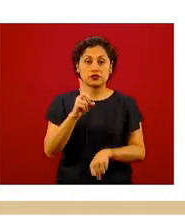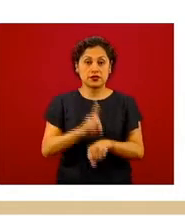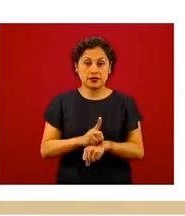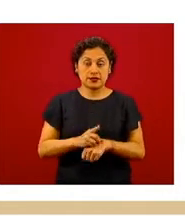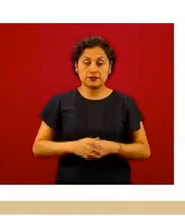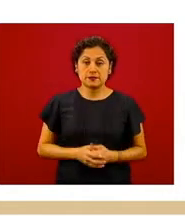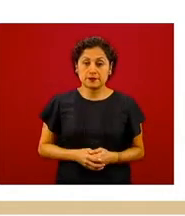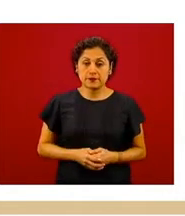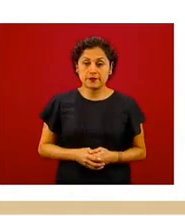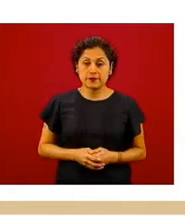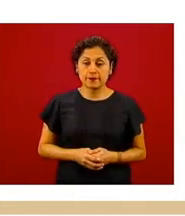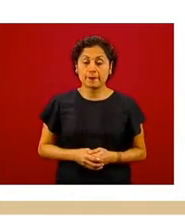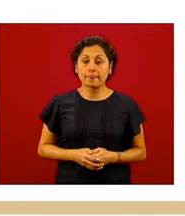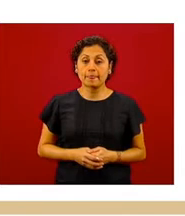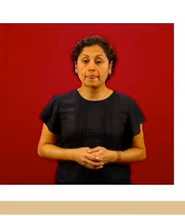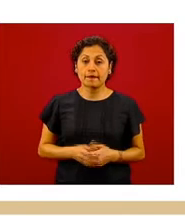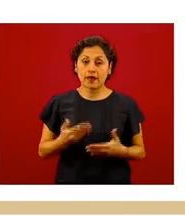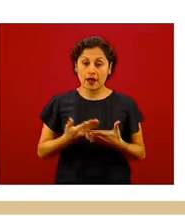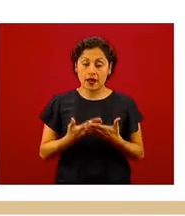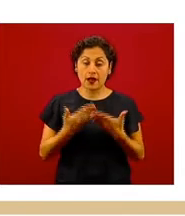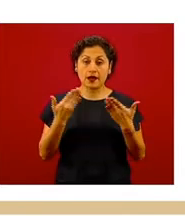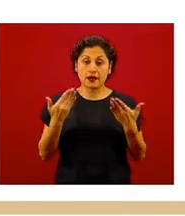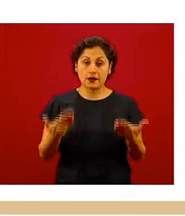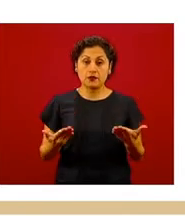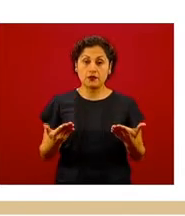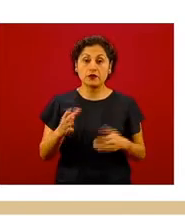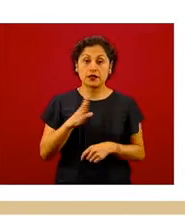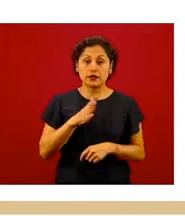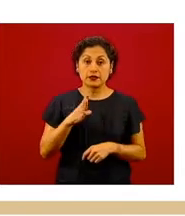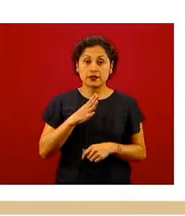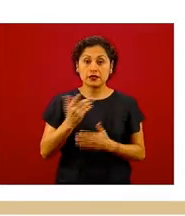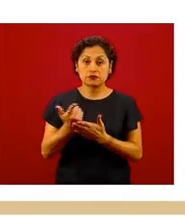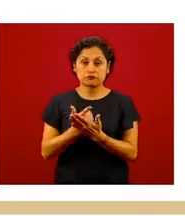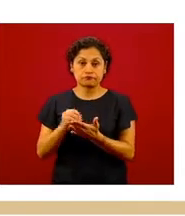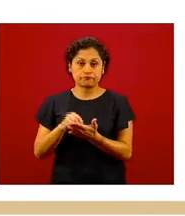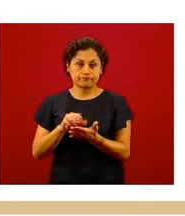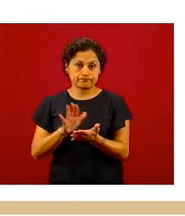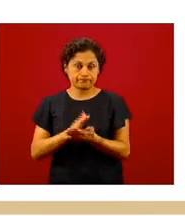14 days. So as of today, these are the figures that we have.